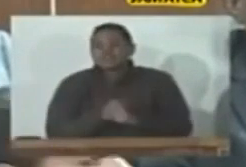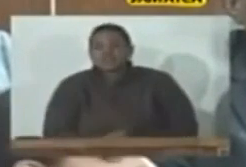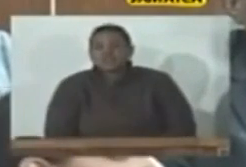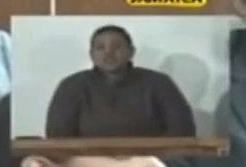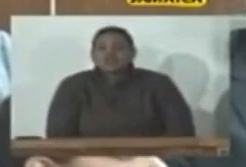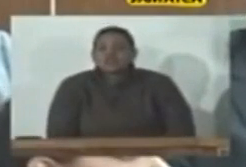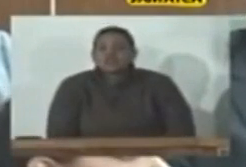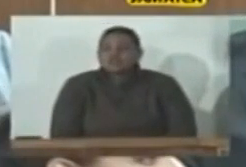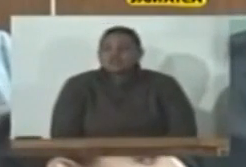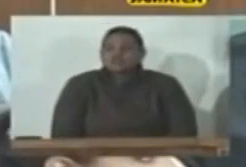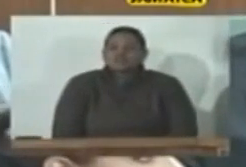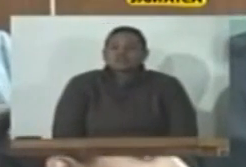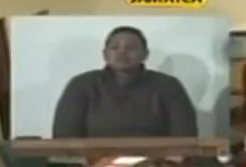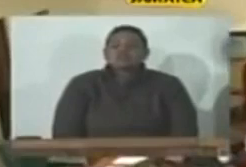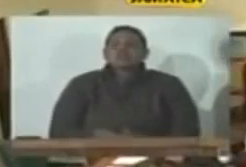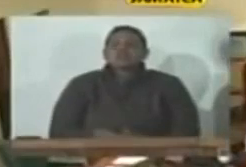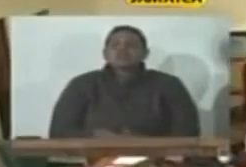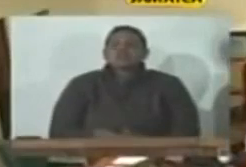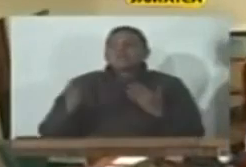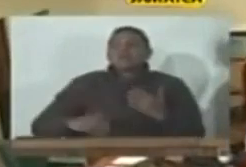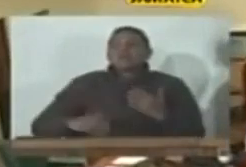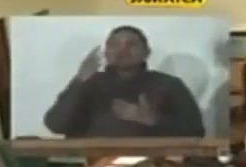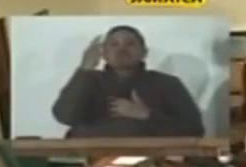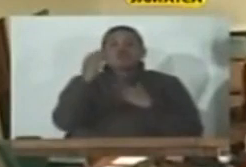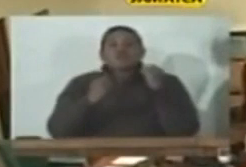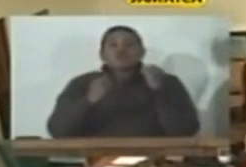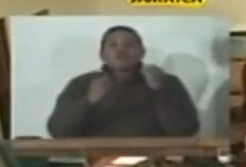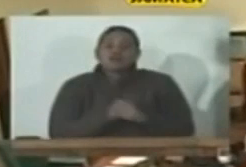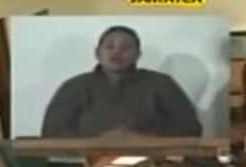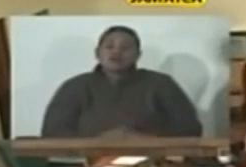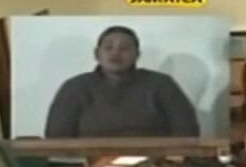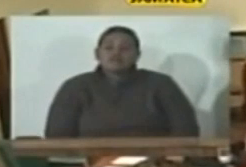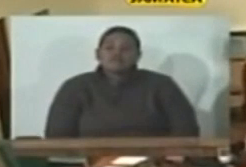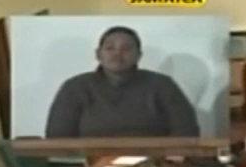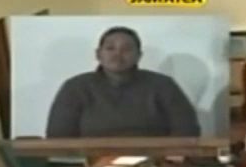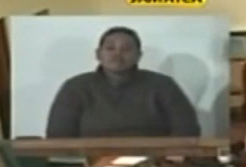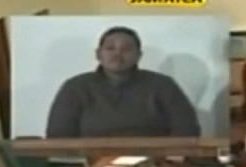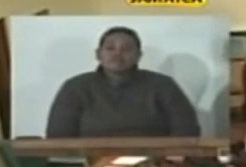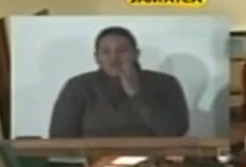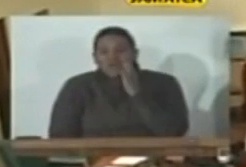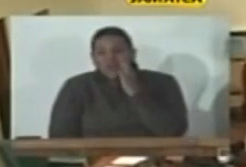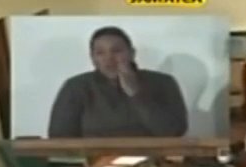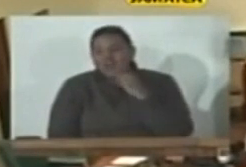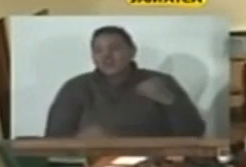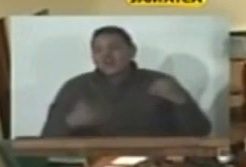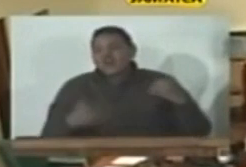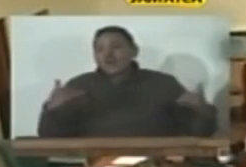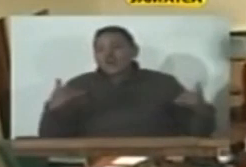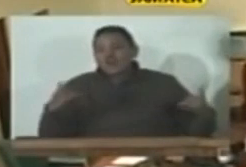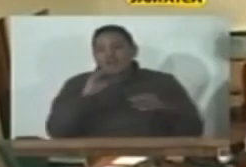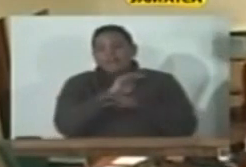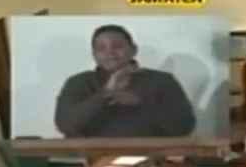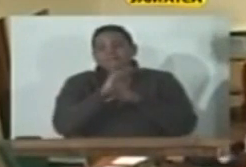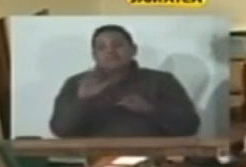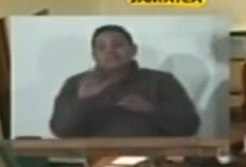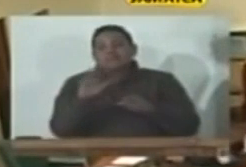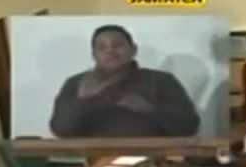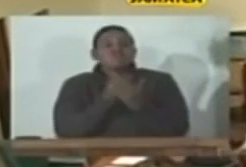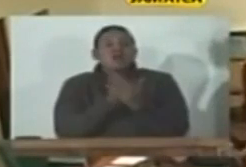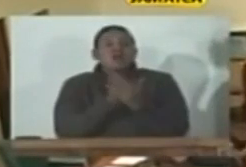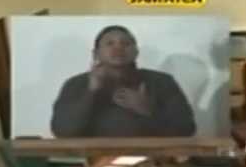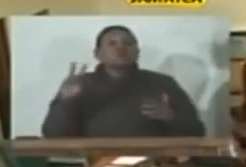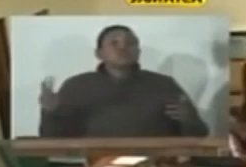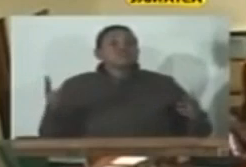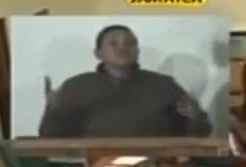of Finance was the Vice Chairman of the Economic Growth Council at the time. Order, please. I wish